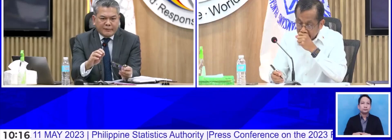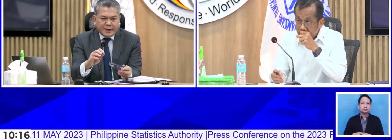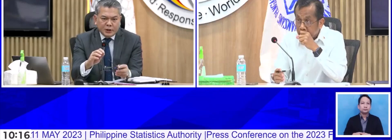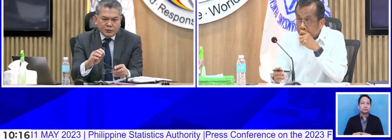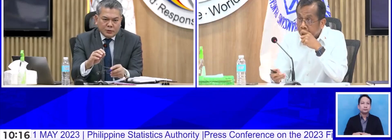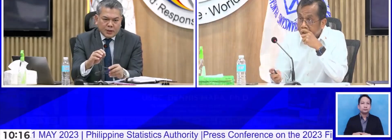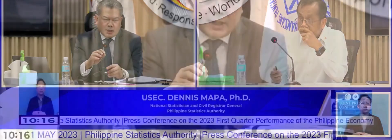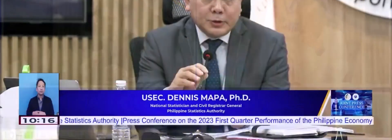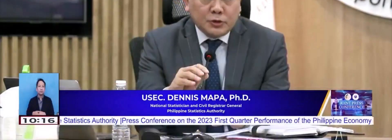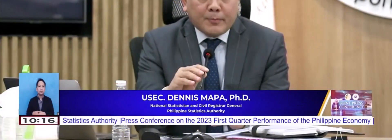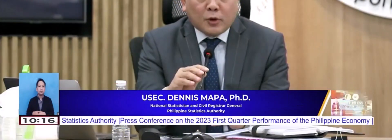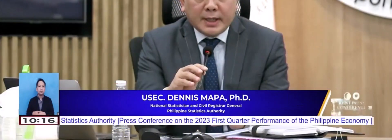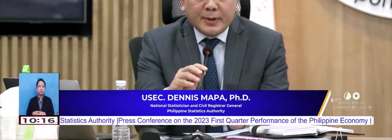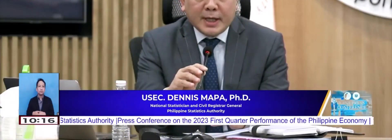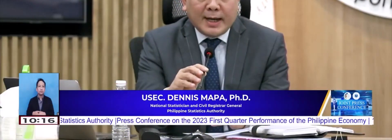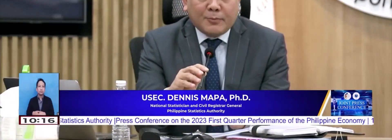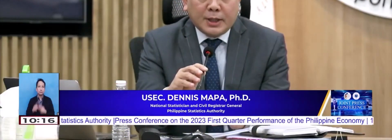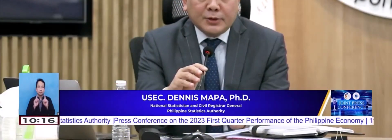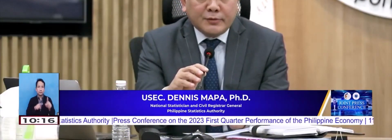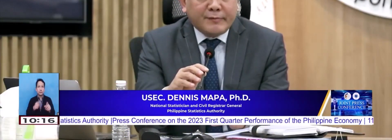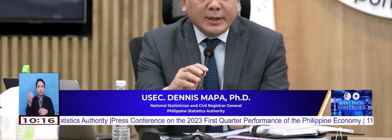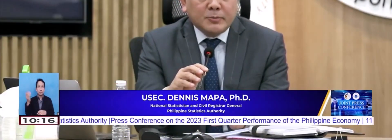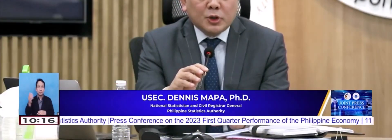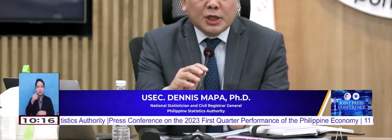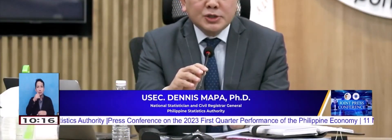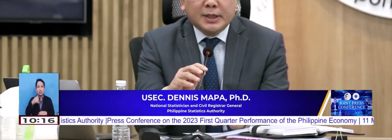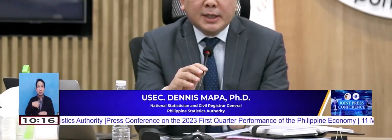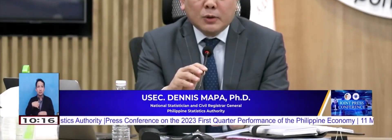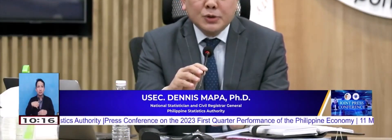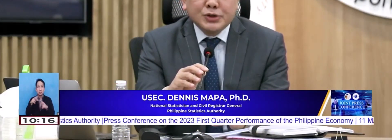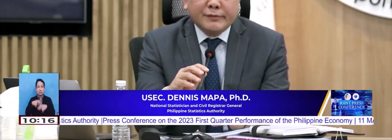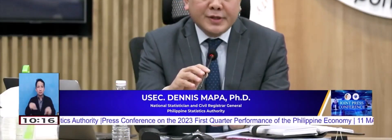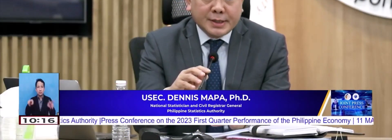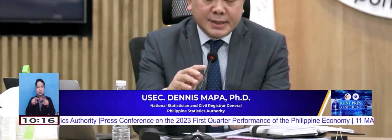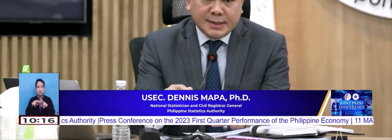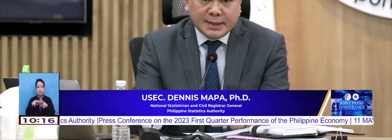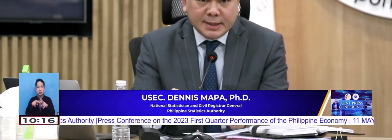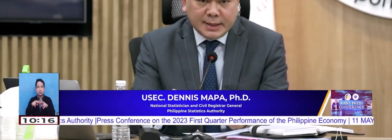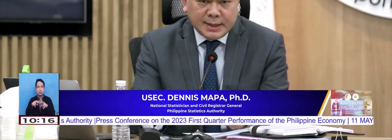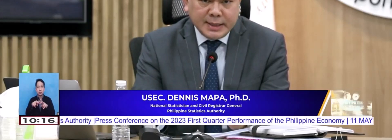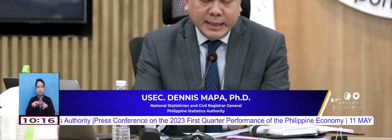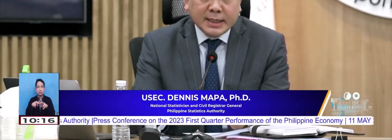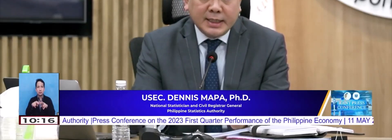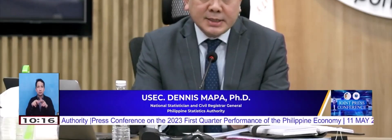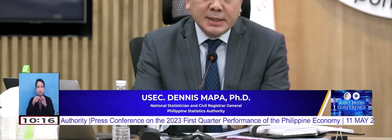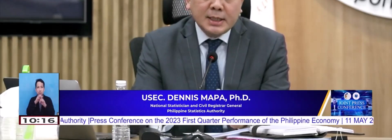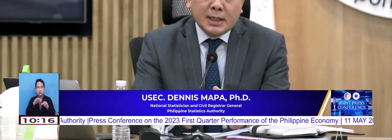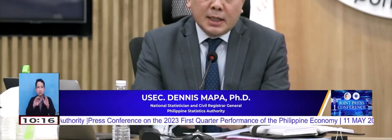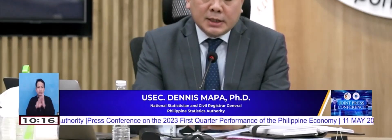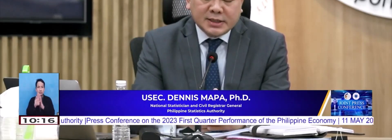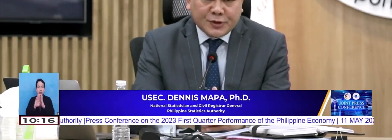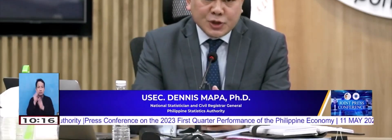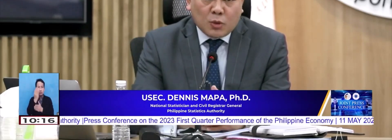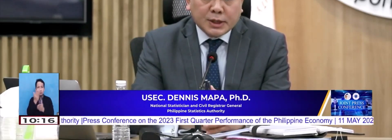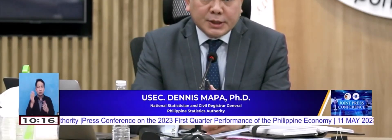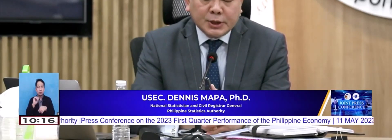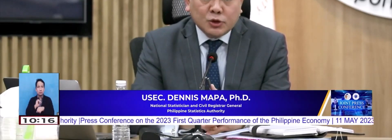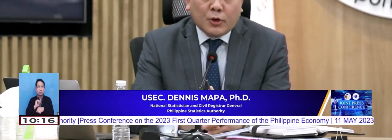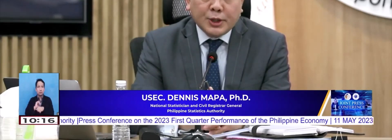to yung report namin kahapon, ano, yung value production in agriculture and fisheries that increased as a first quarter